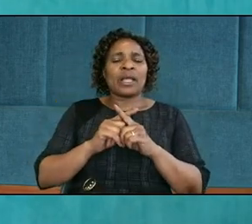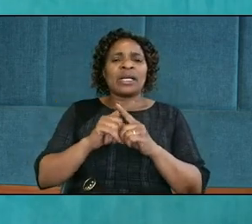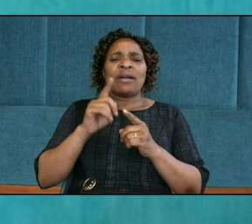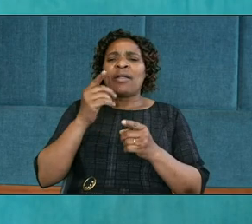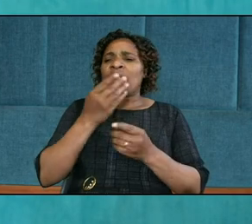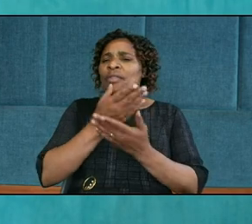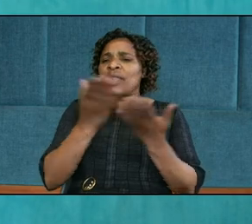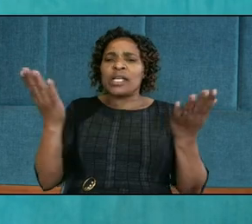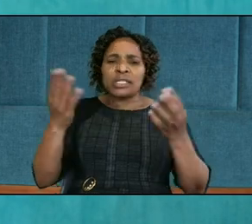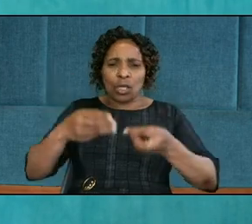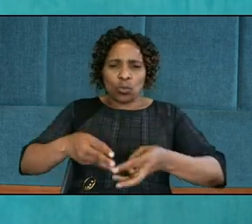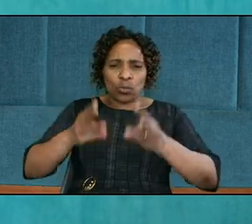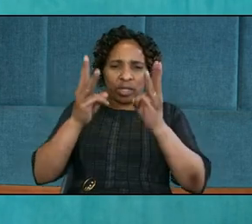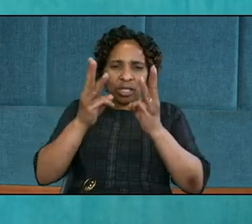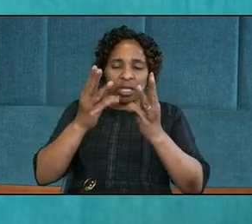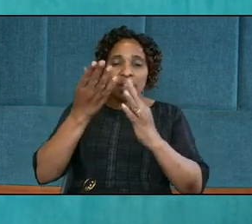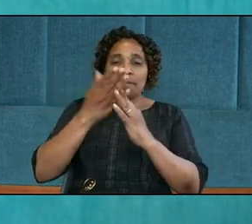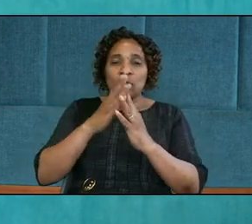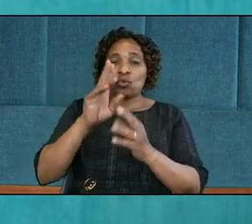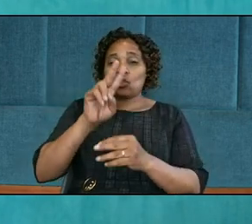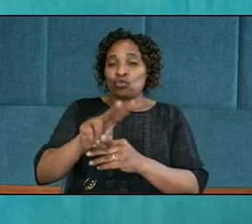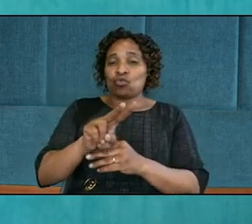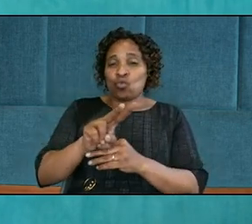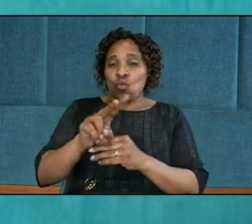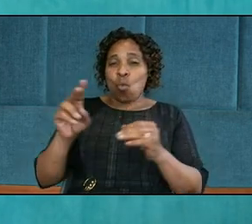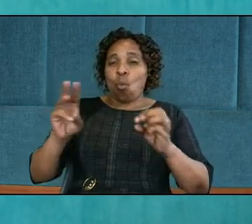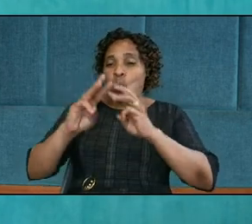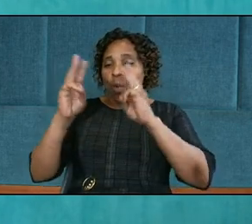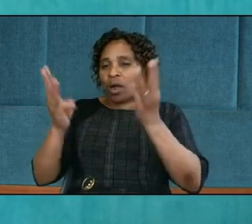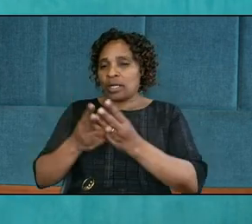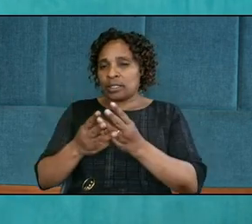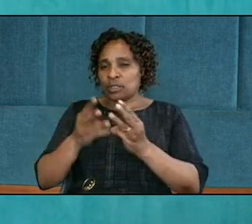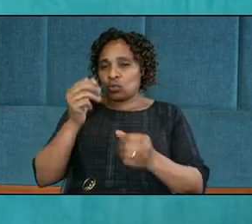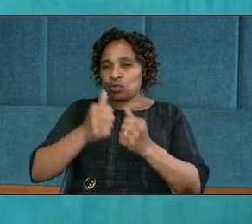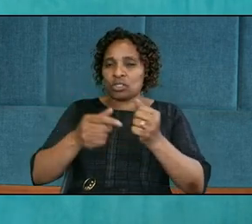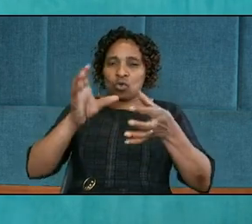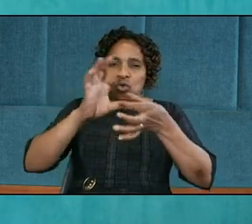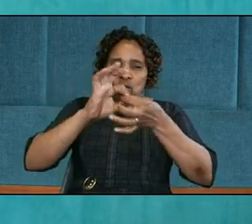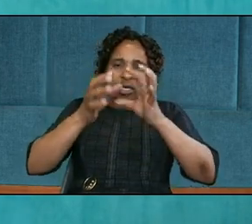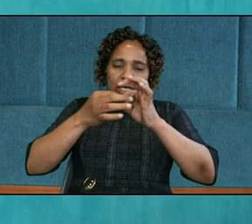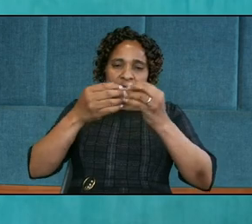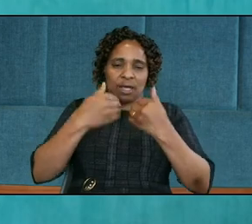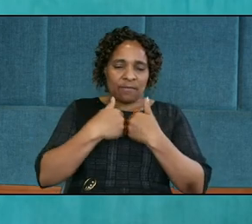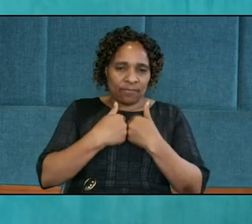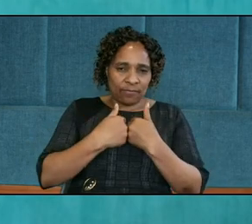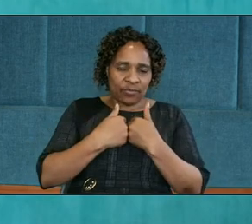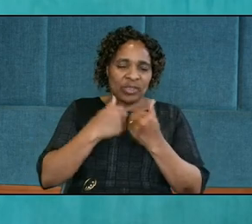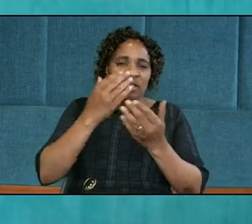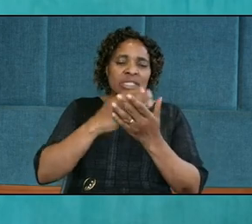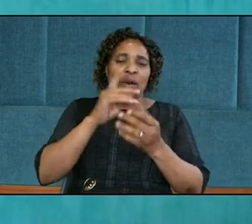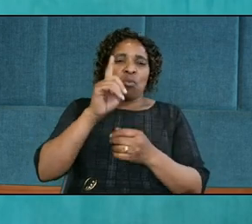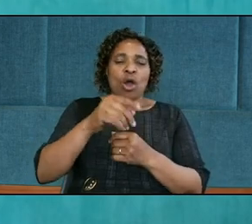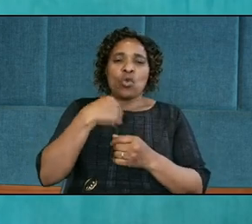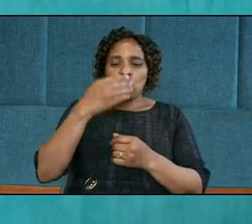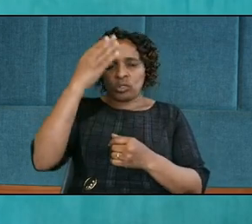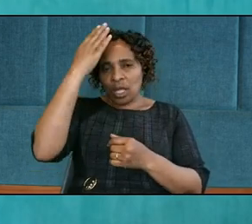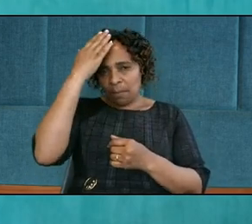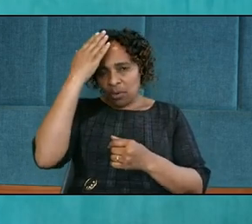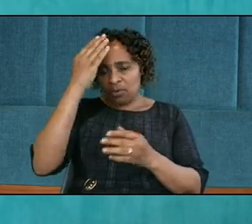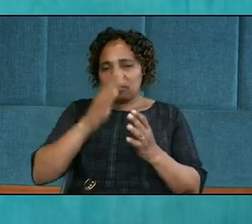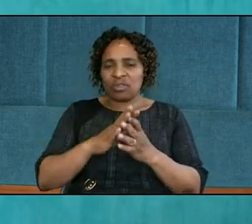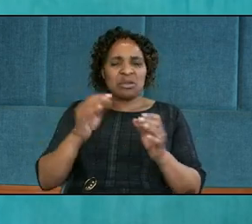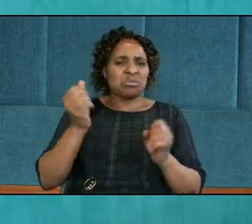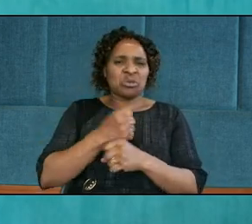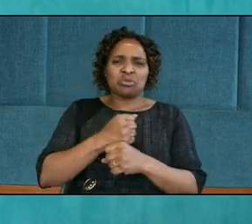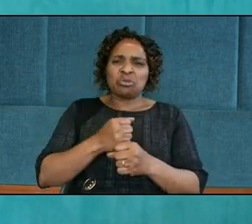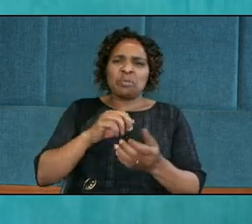There is a way between those two different worlds they can connect. Someone who is humble